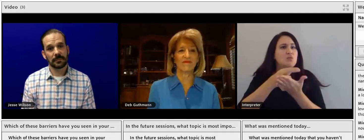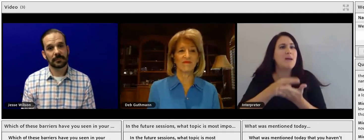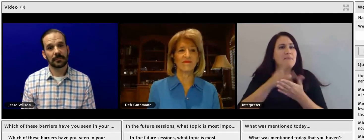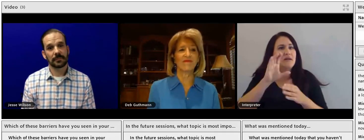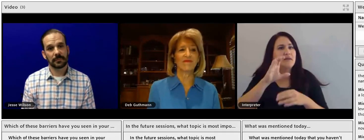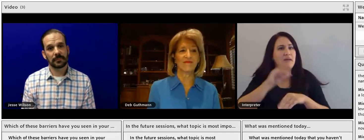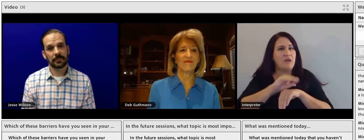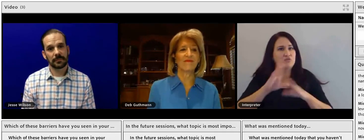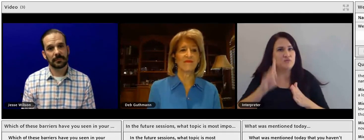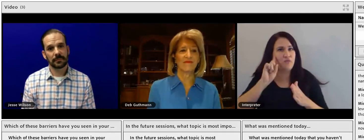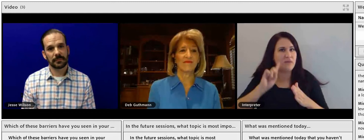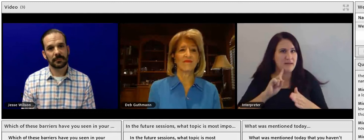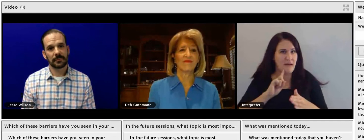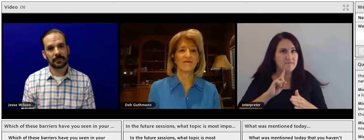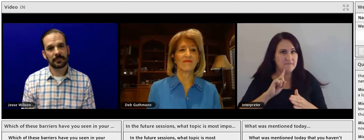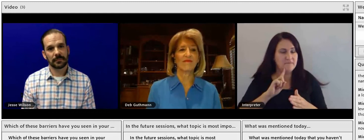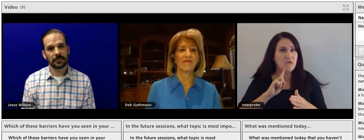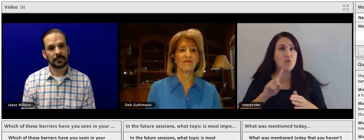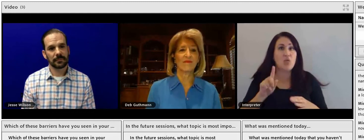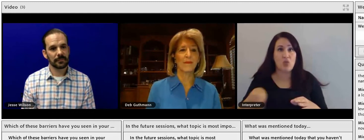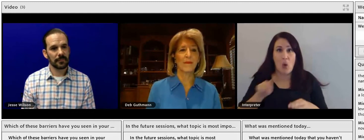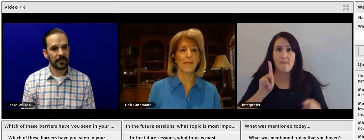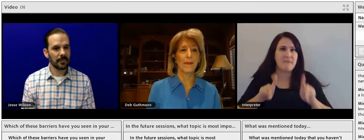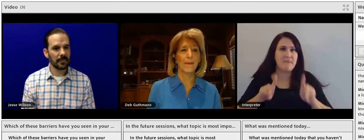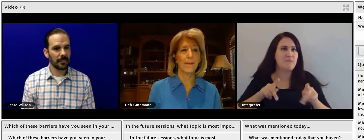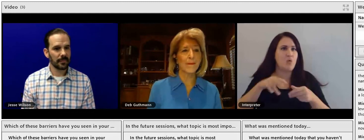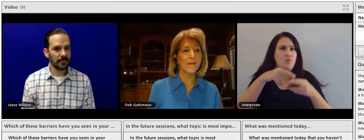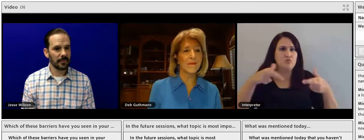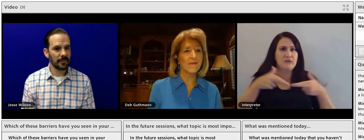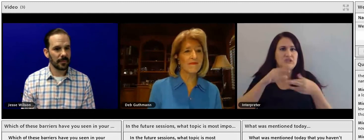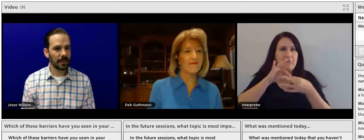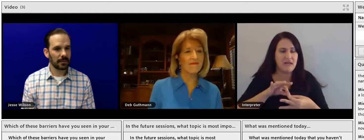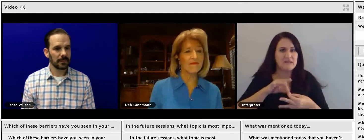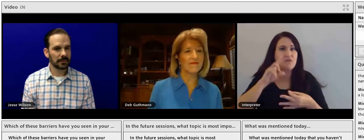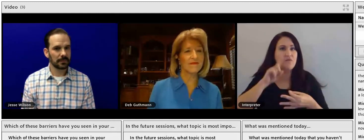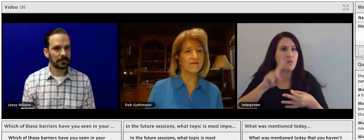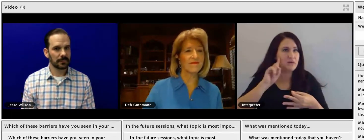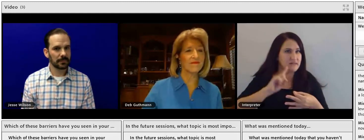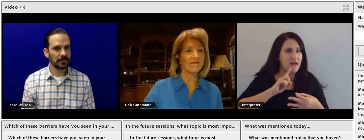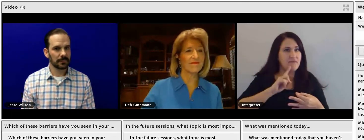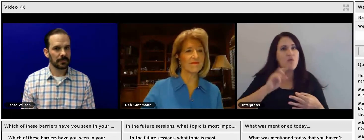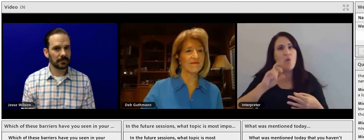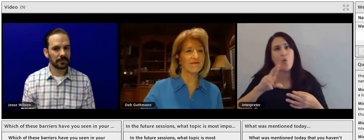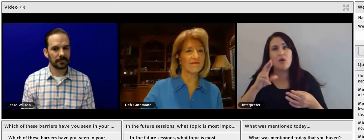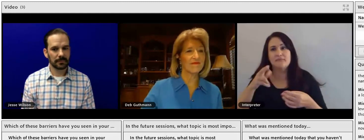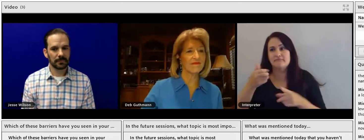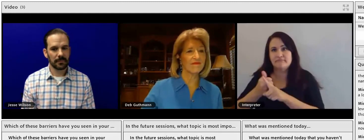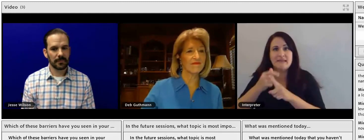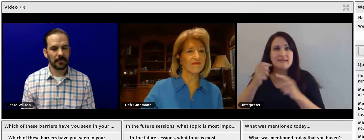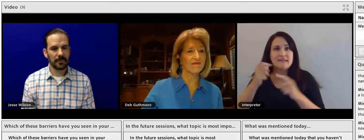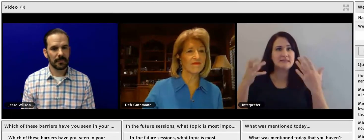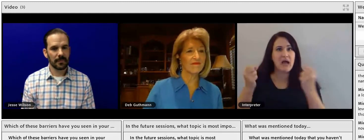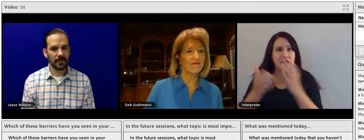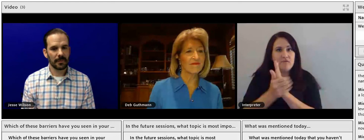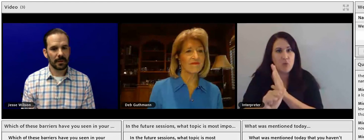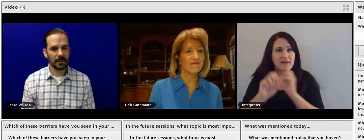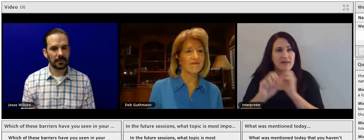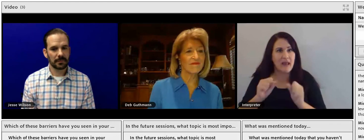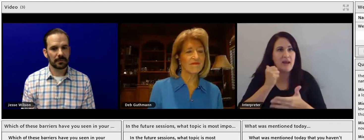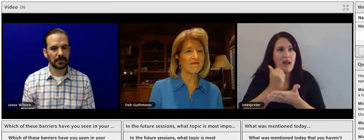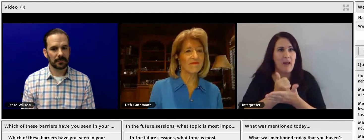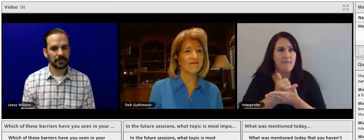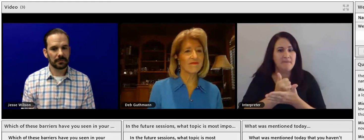for the Deaf. And these are people who are regionally based, who are either deaf or who are sign fluent, who can help to bridge that gap